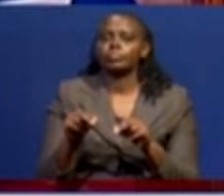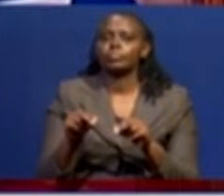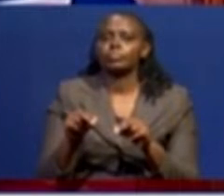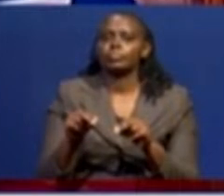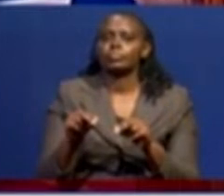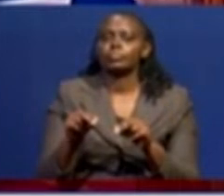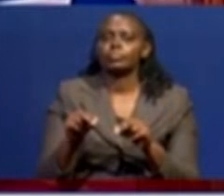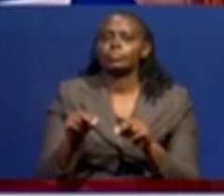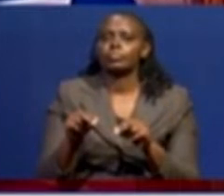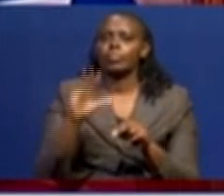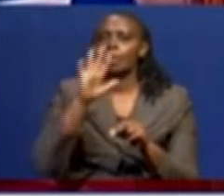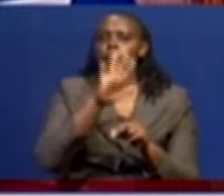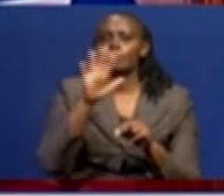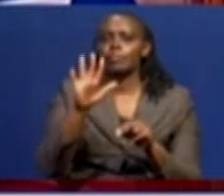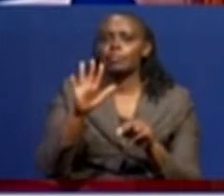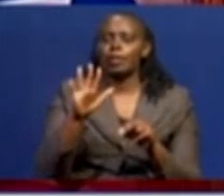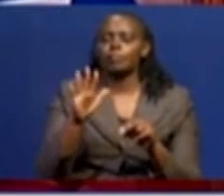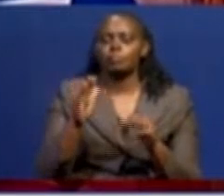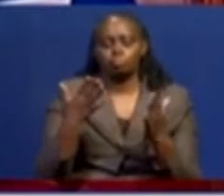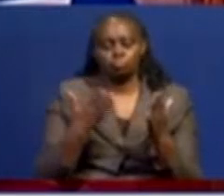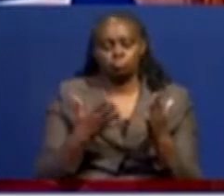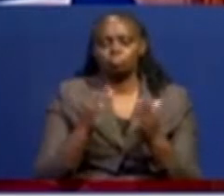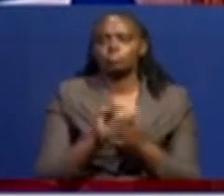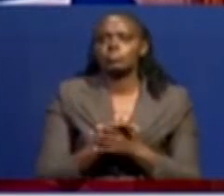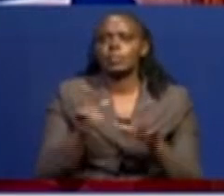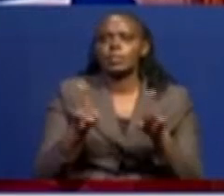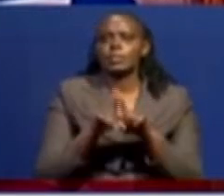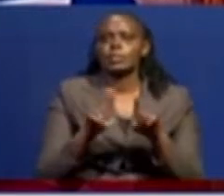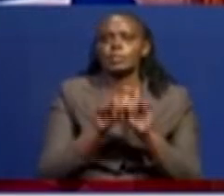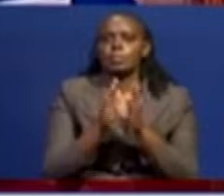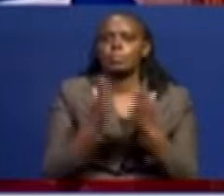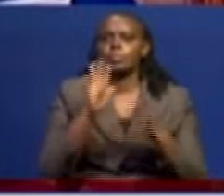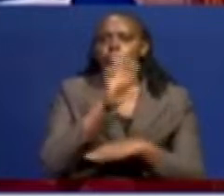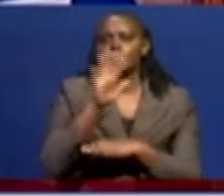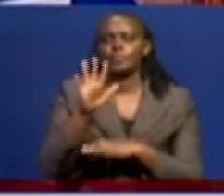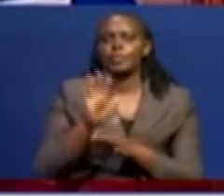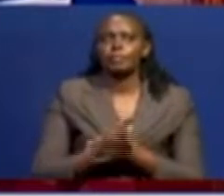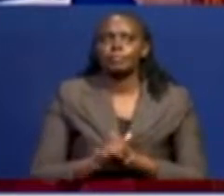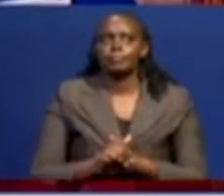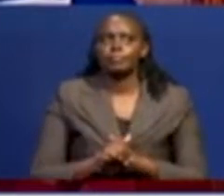Look at page 55.